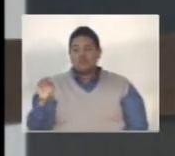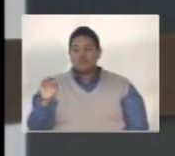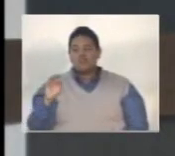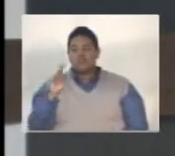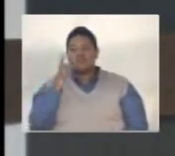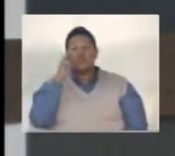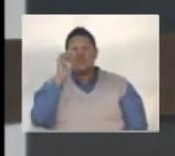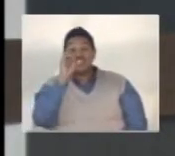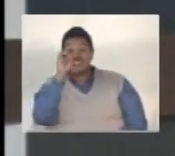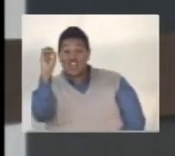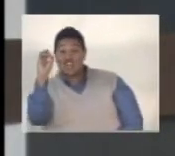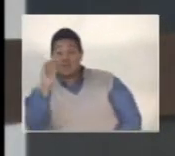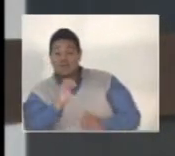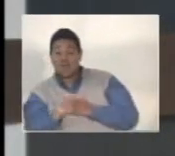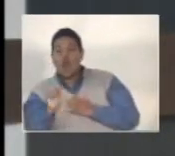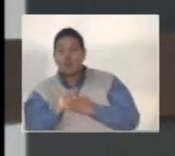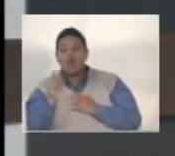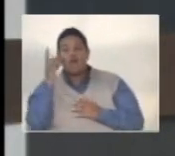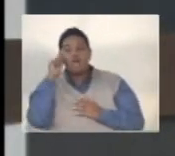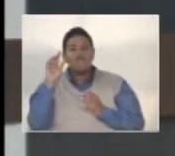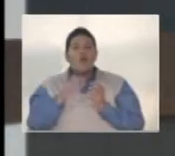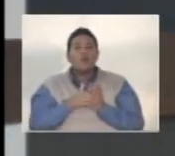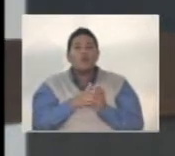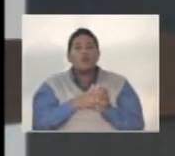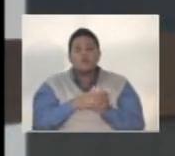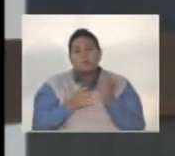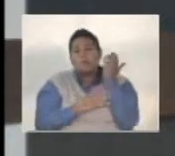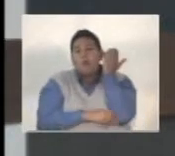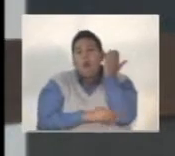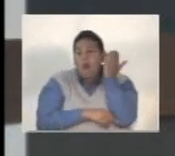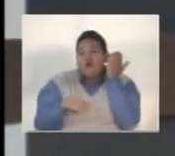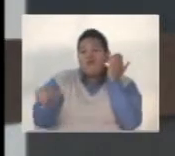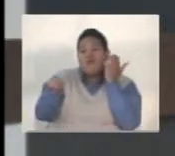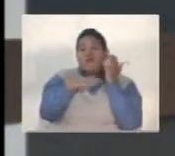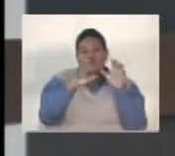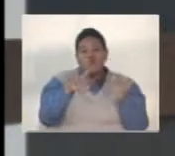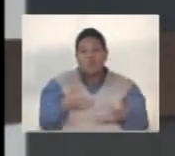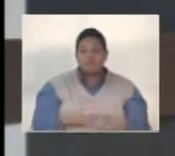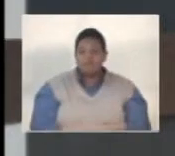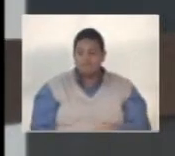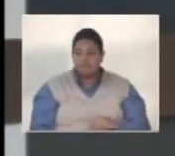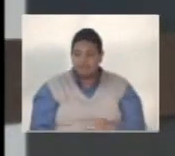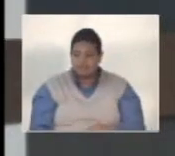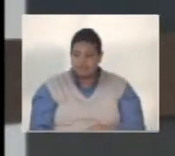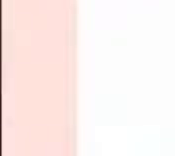to zero for the poorest and most vulnerable Jamaicans.